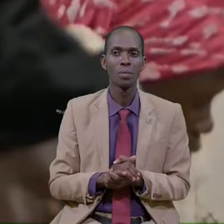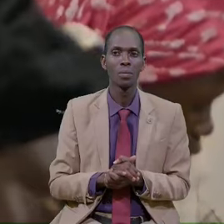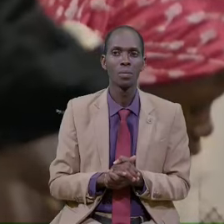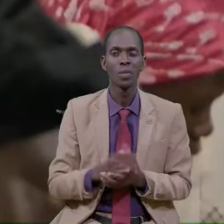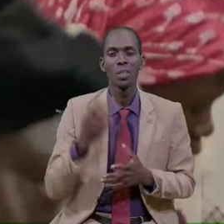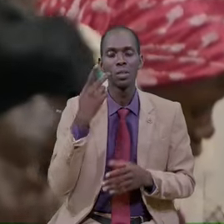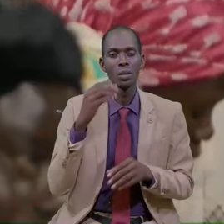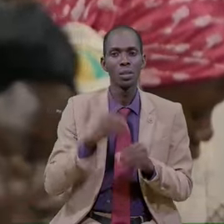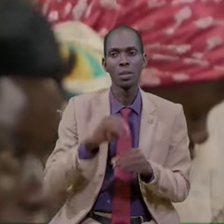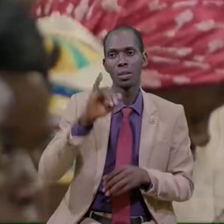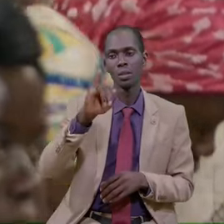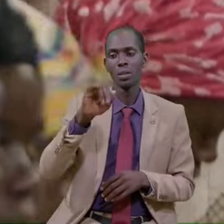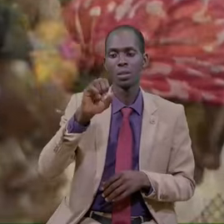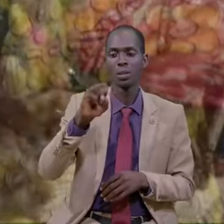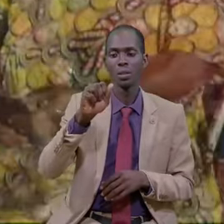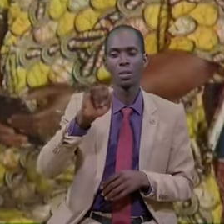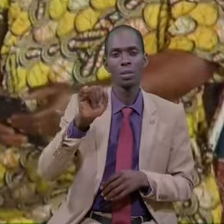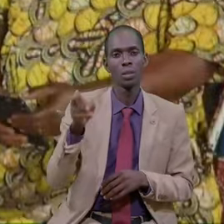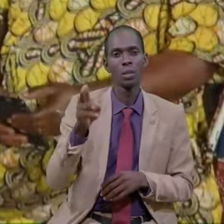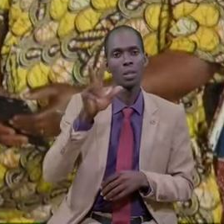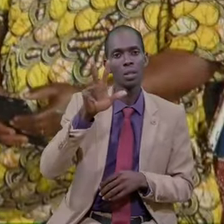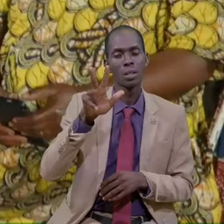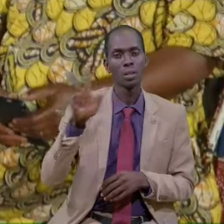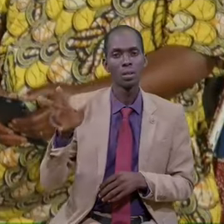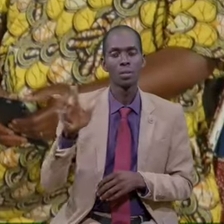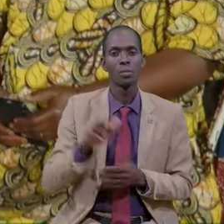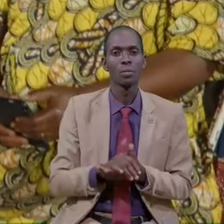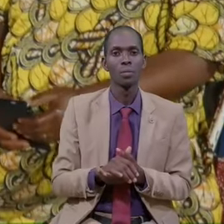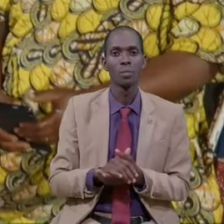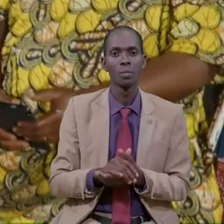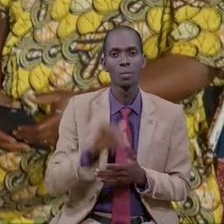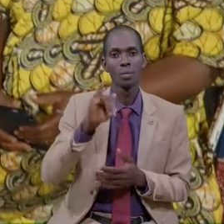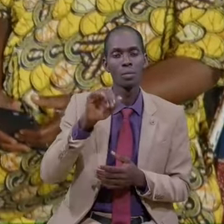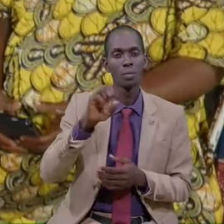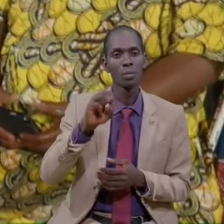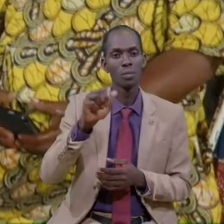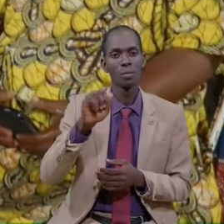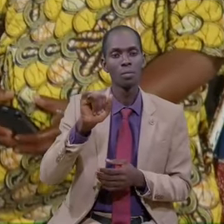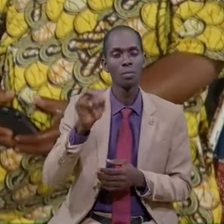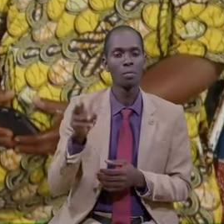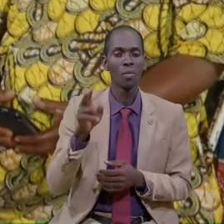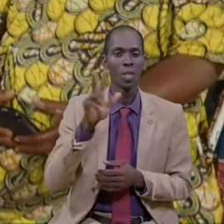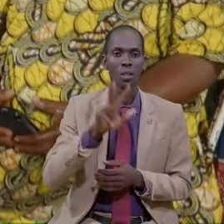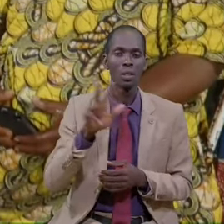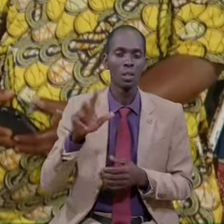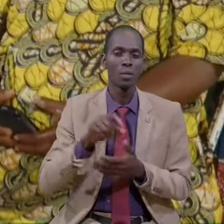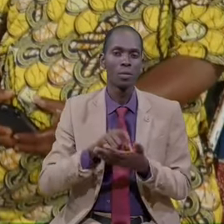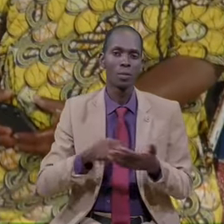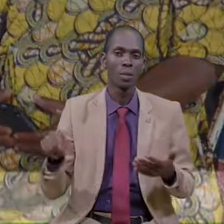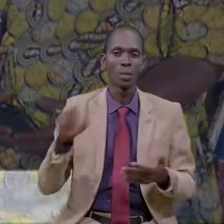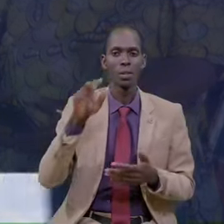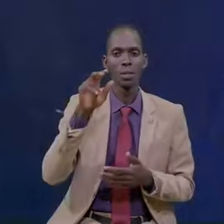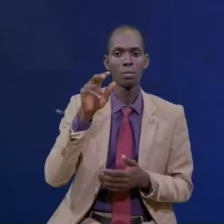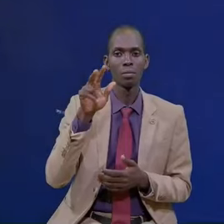speak 33 I'm reading from verse 24 Isaiah